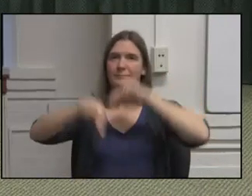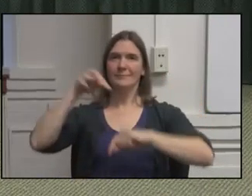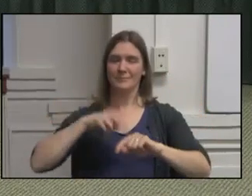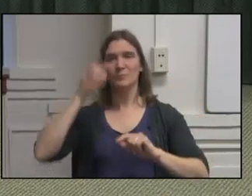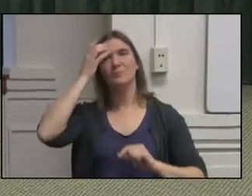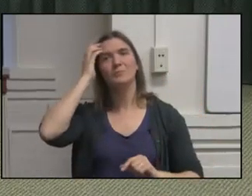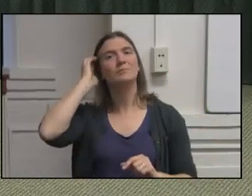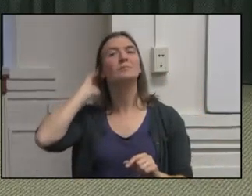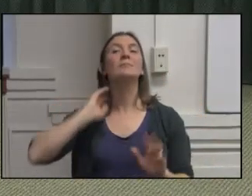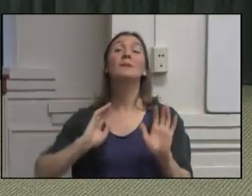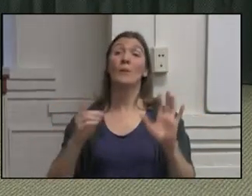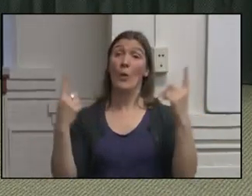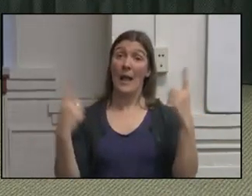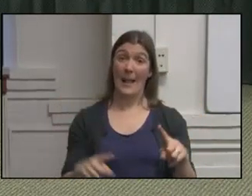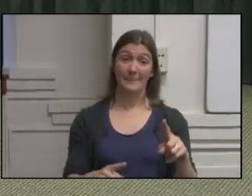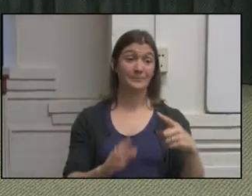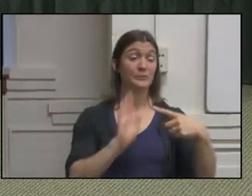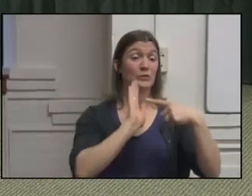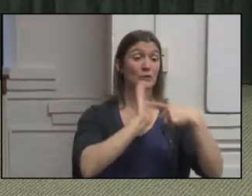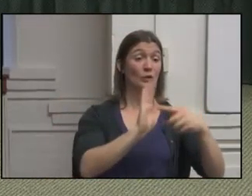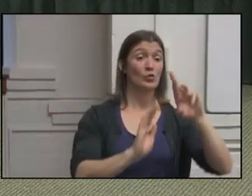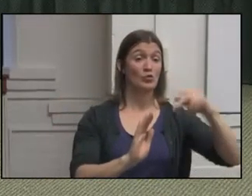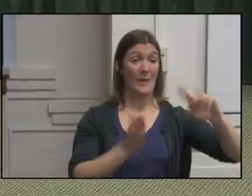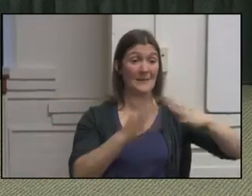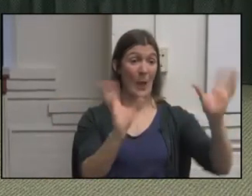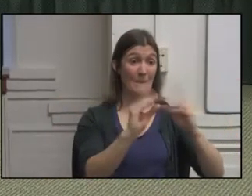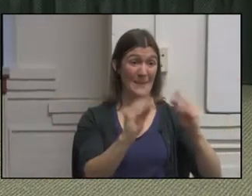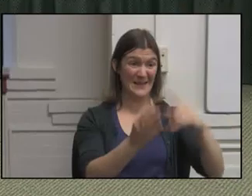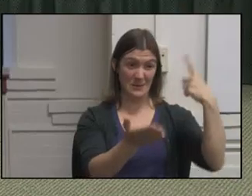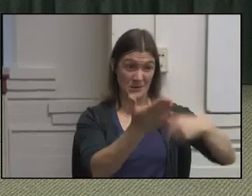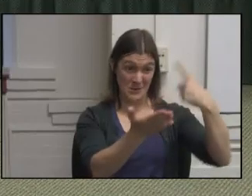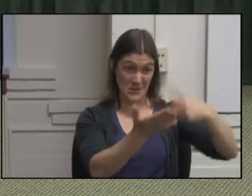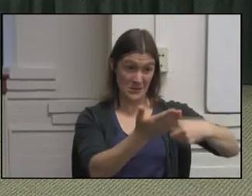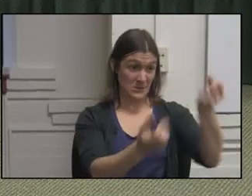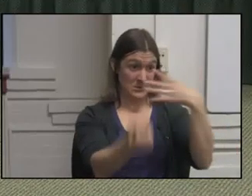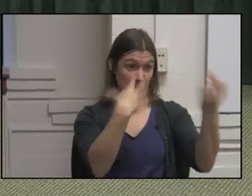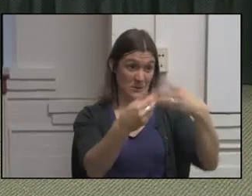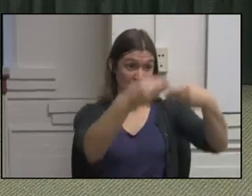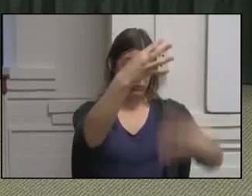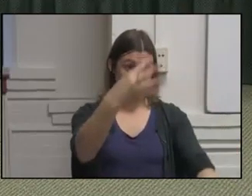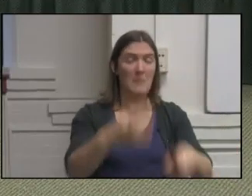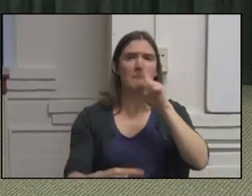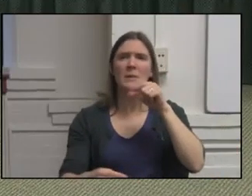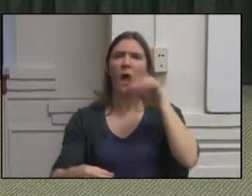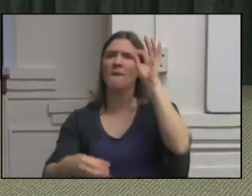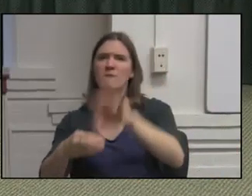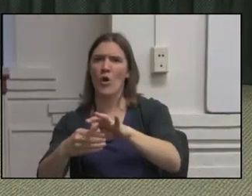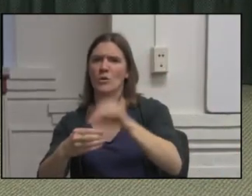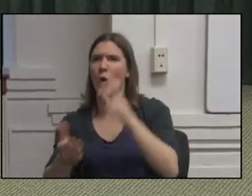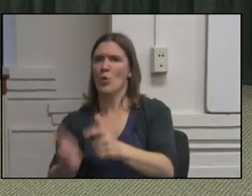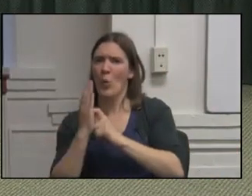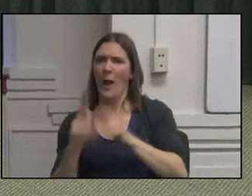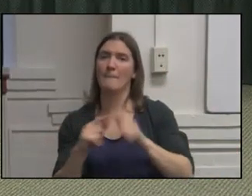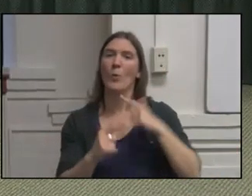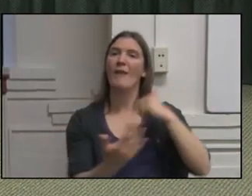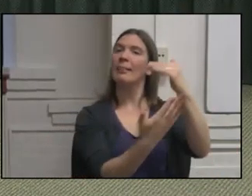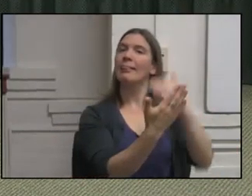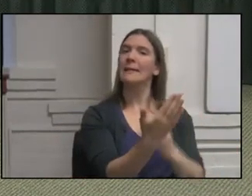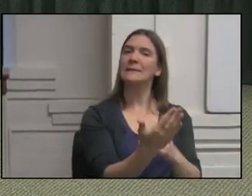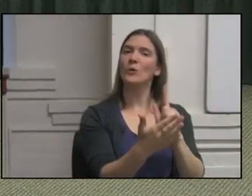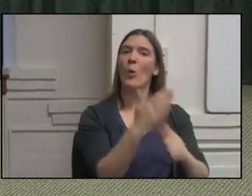many items came out of representative town meeting, many that were non-binding. Peter is always good enough to make a list of those for